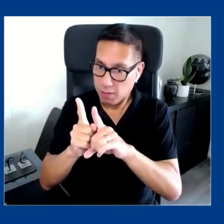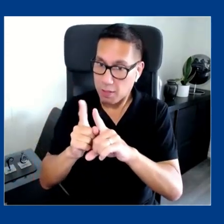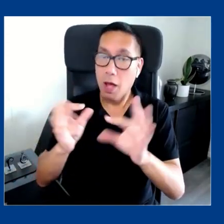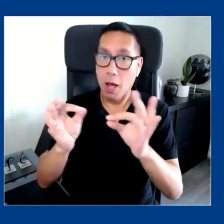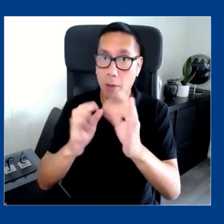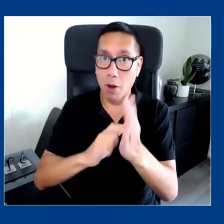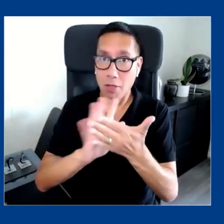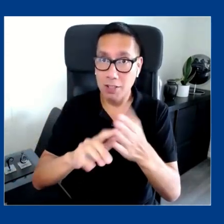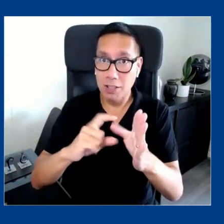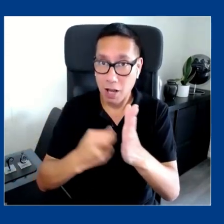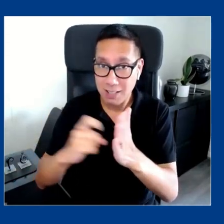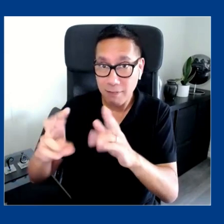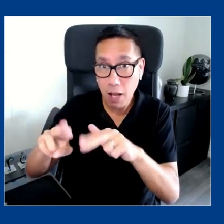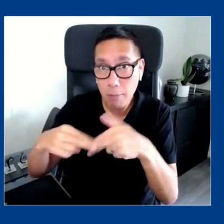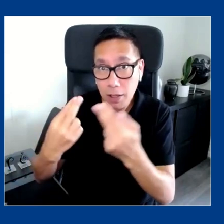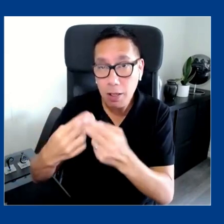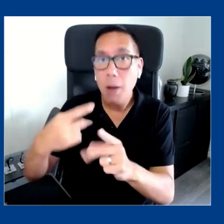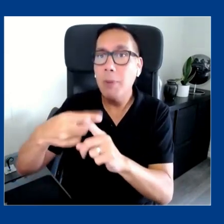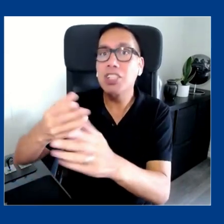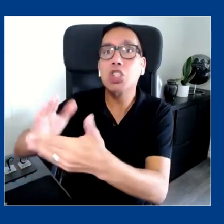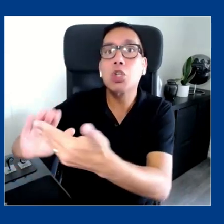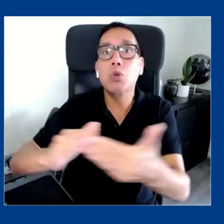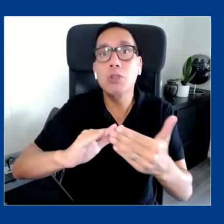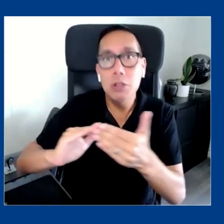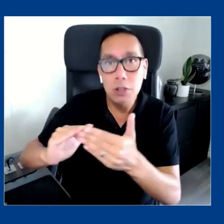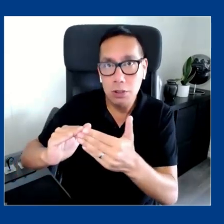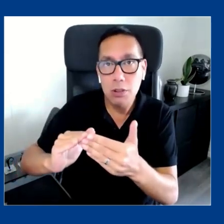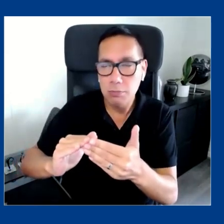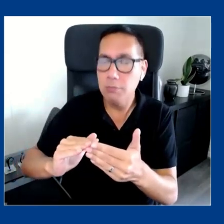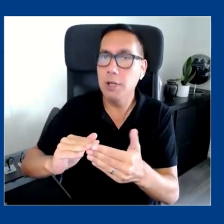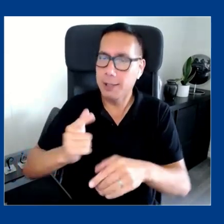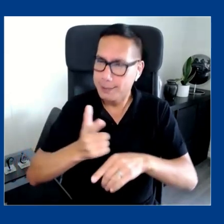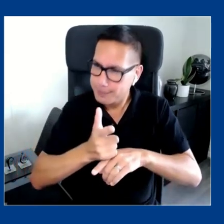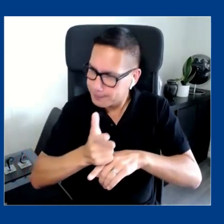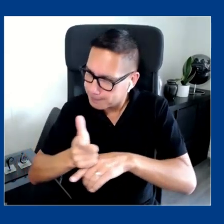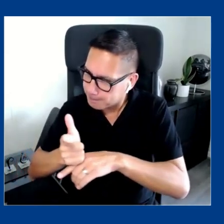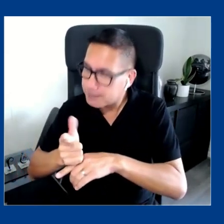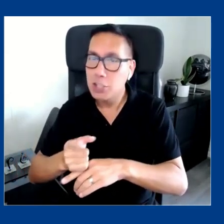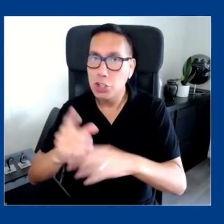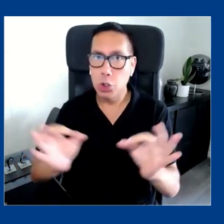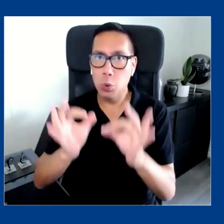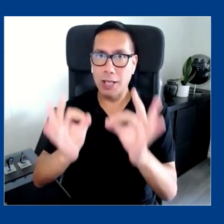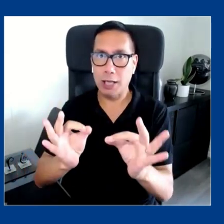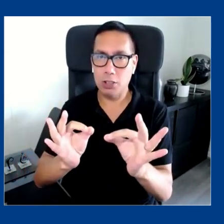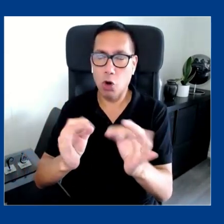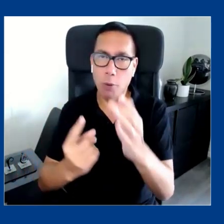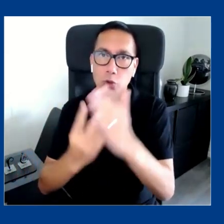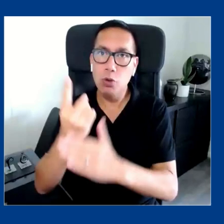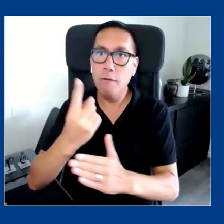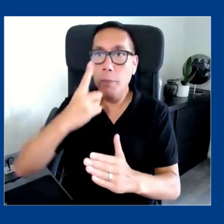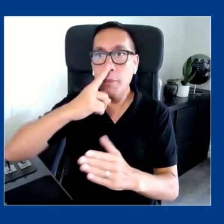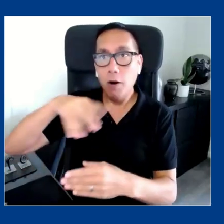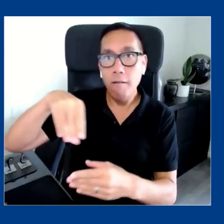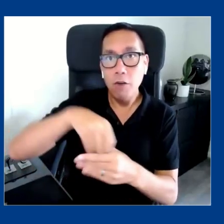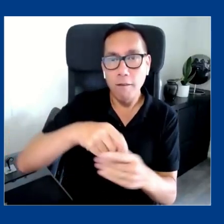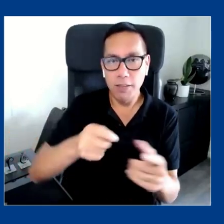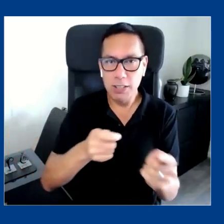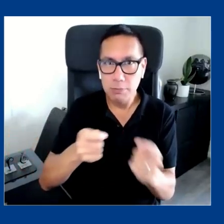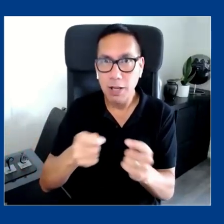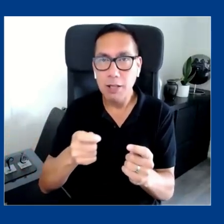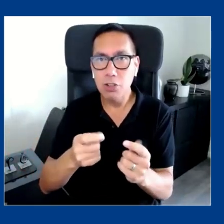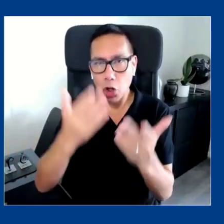community, and is seen as a unique opportunity for those involved to facilitate and honour encounters